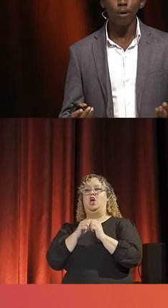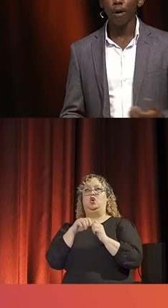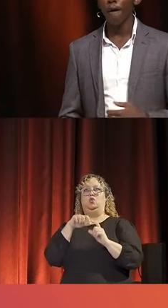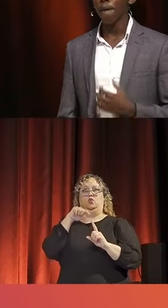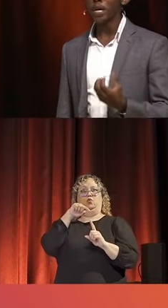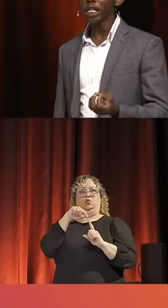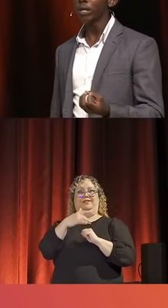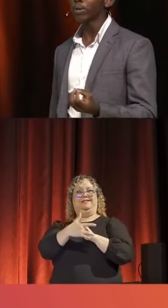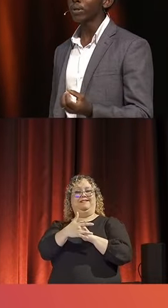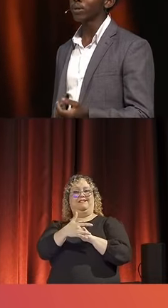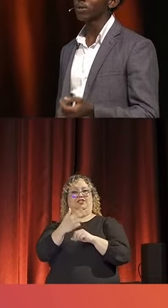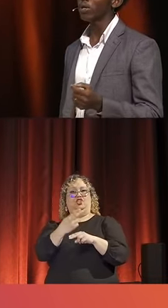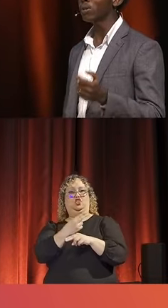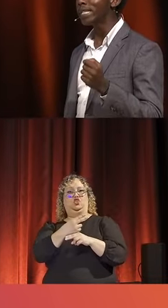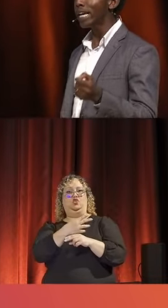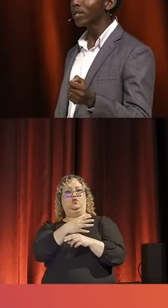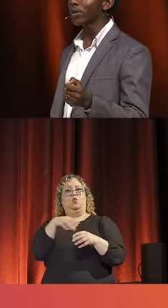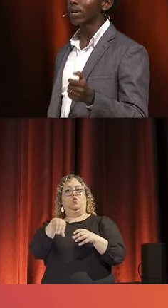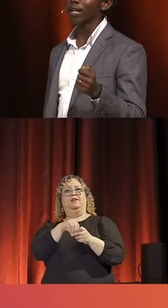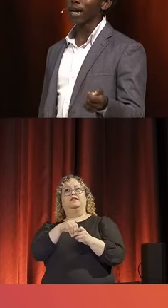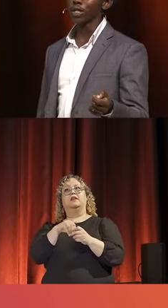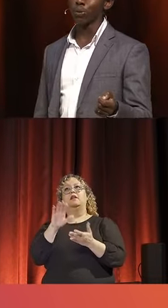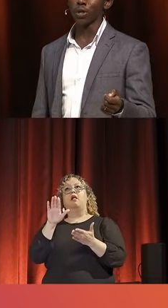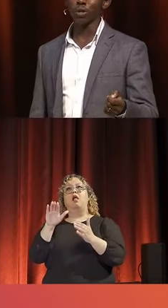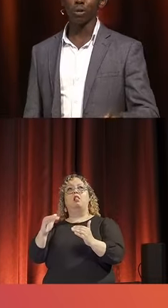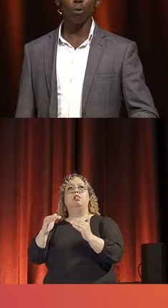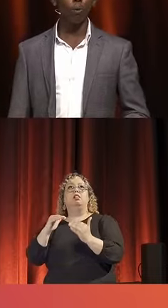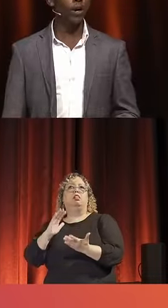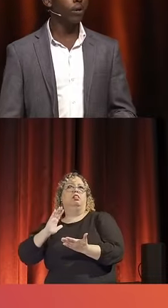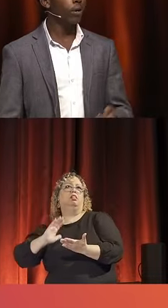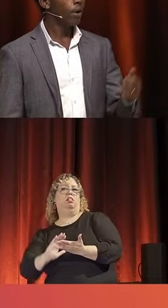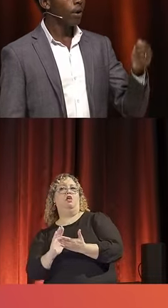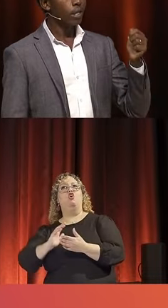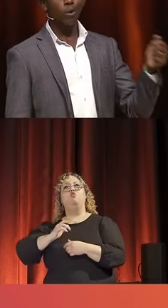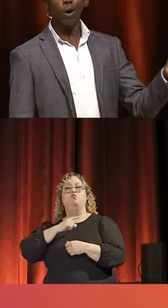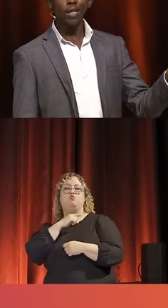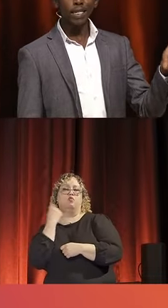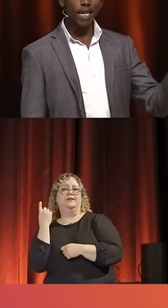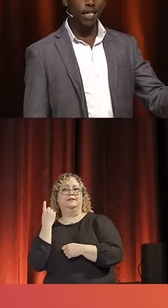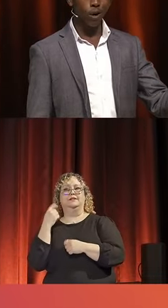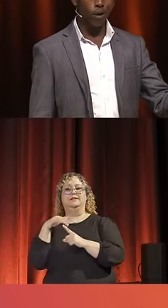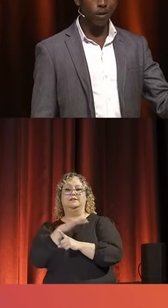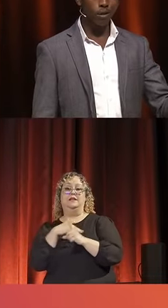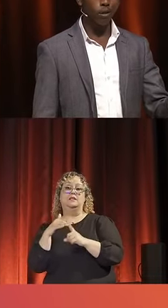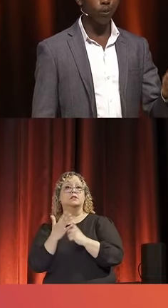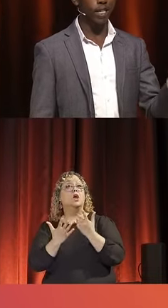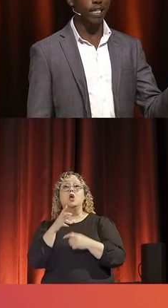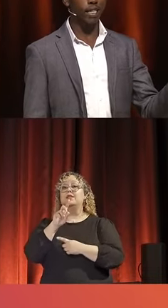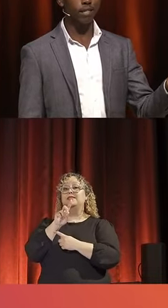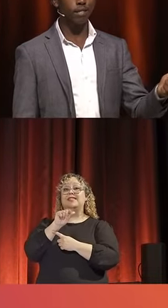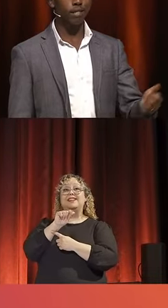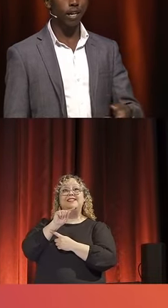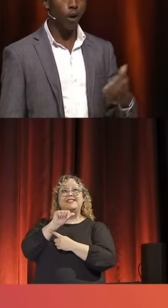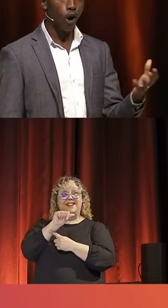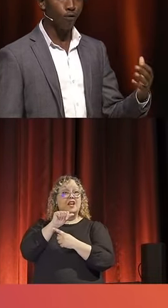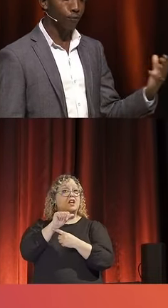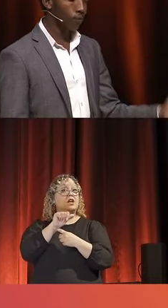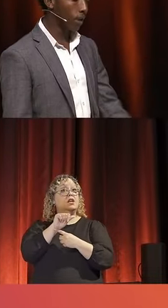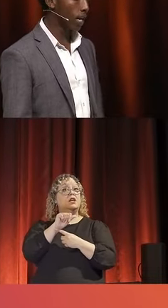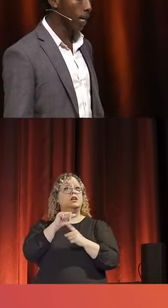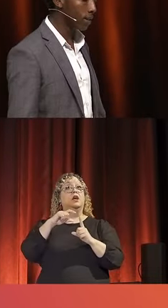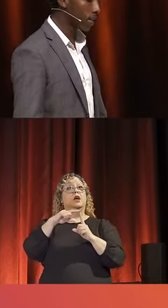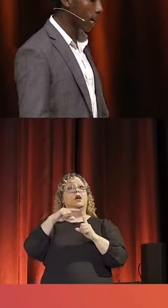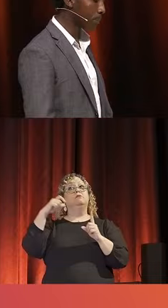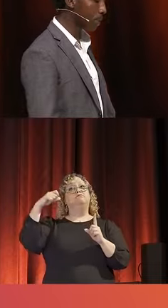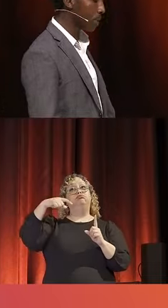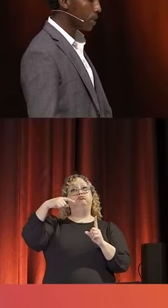example, many users use data like a light switch, where they will only turn it on when they need it and off